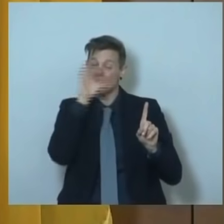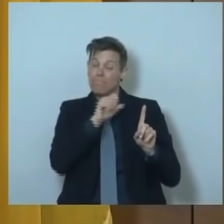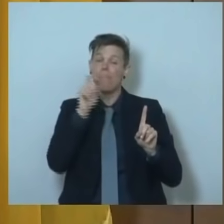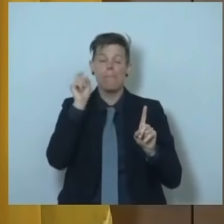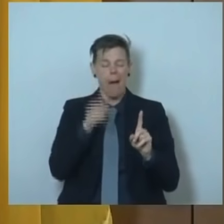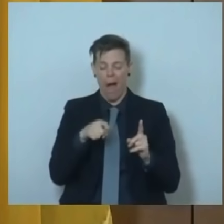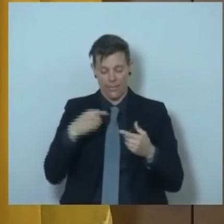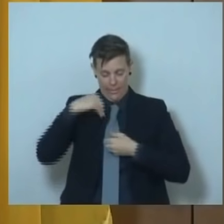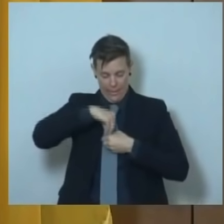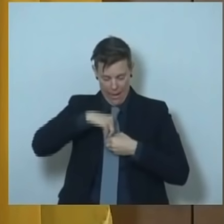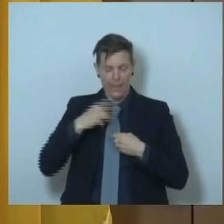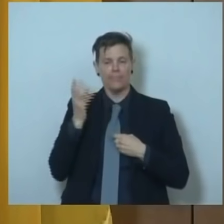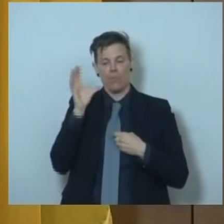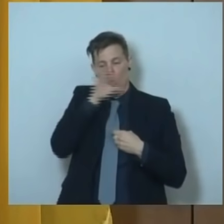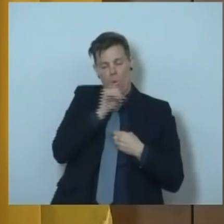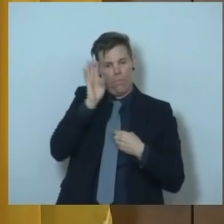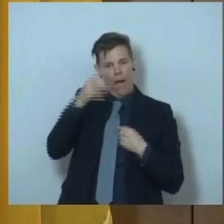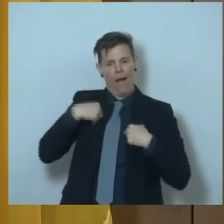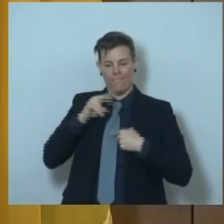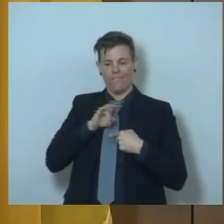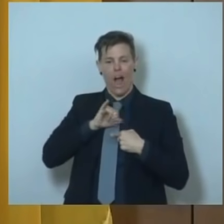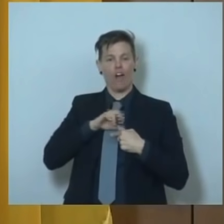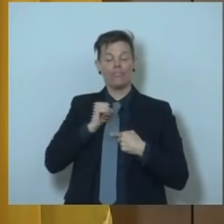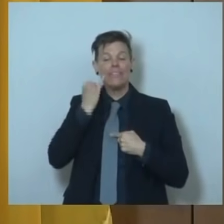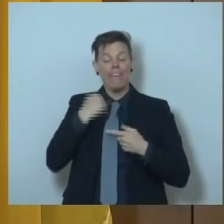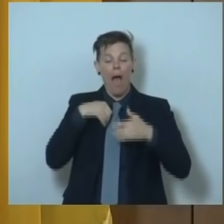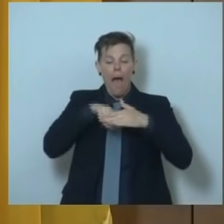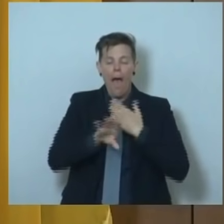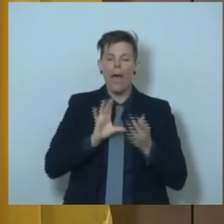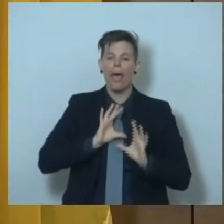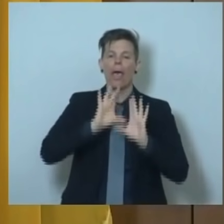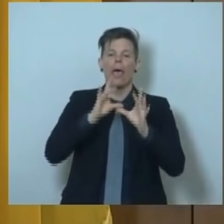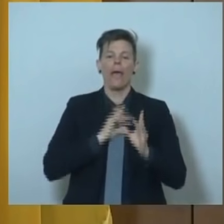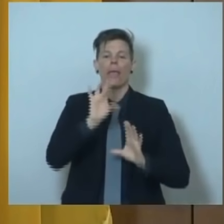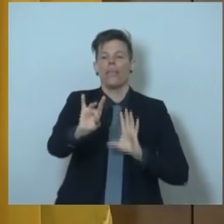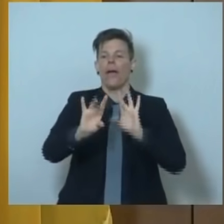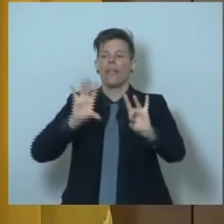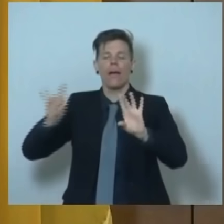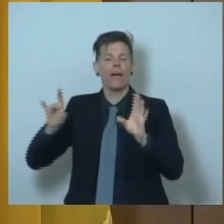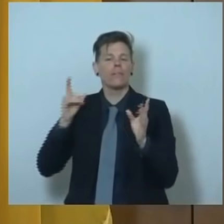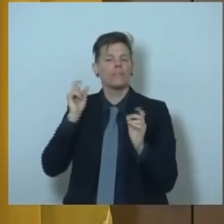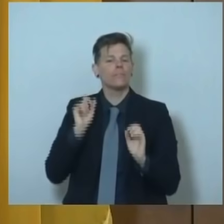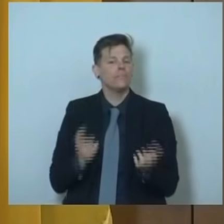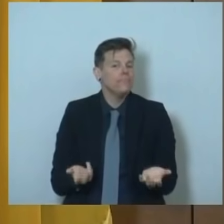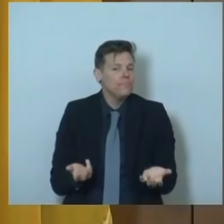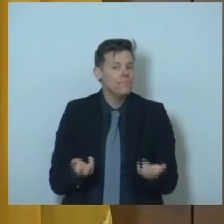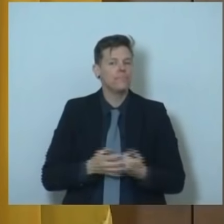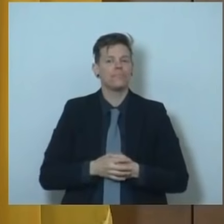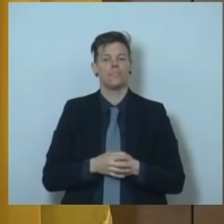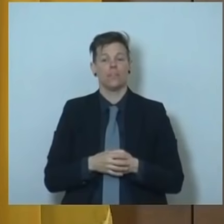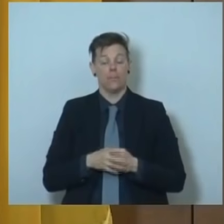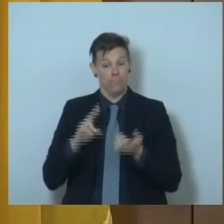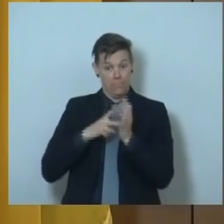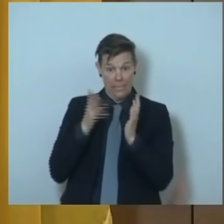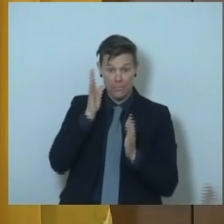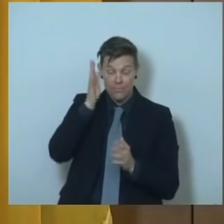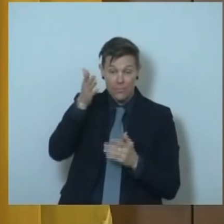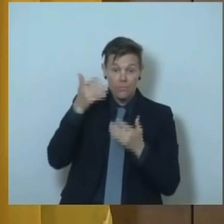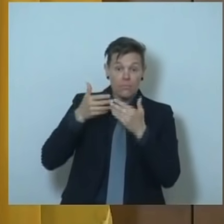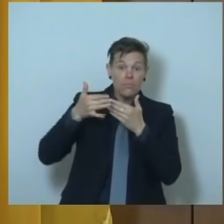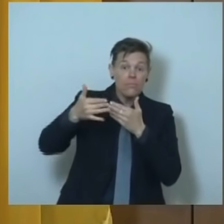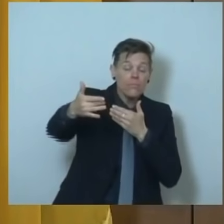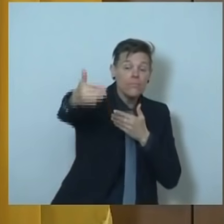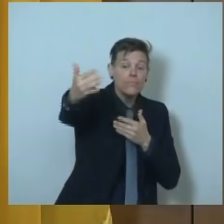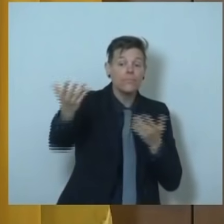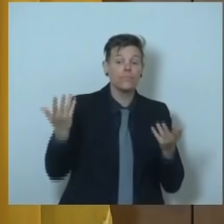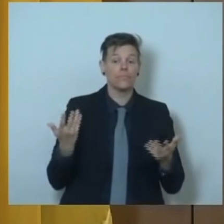every single day, when will it ever be safe for me to hold my mother's hand in her long-term